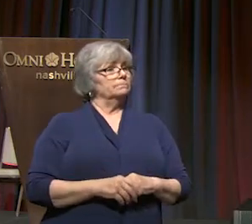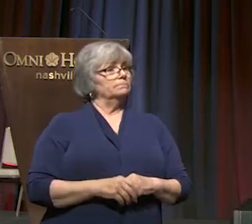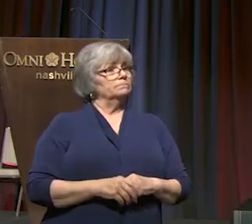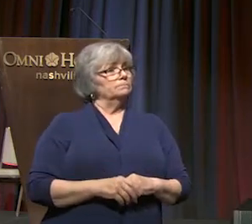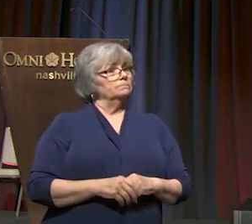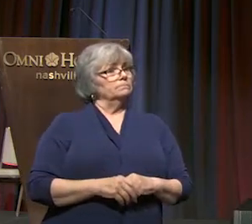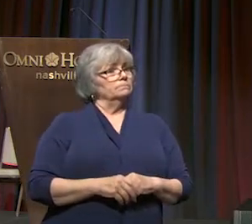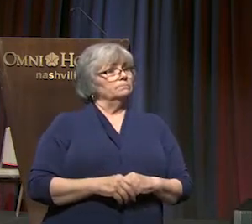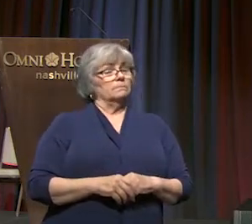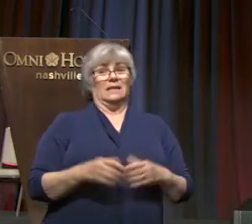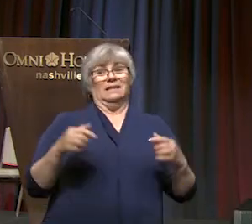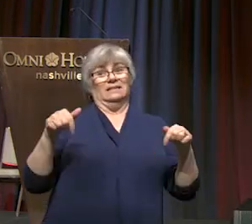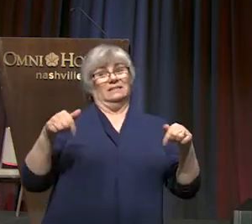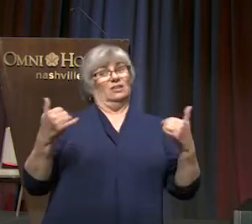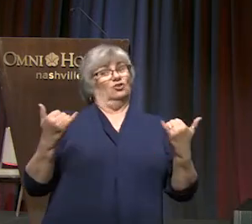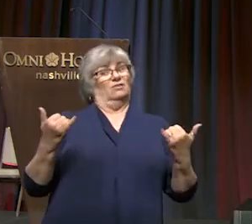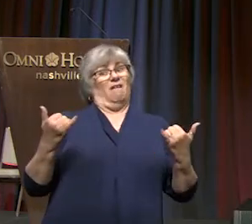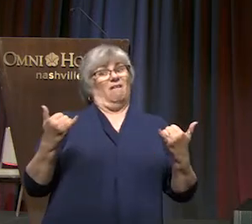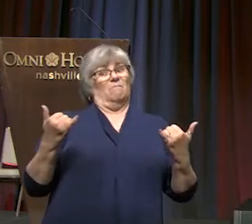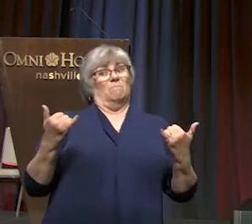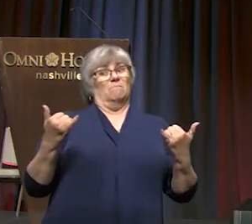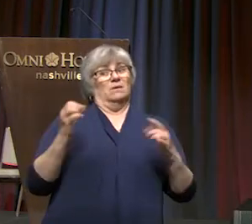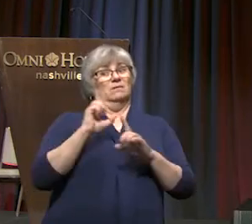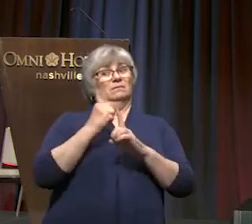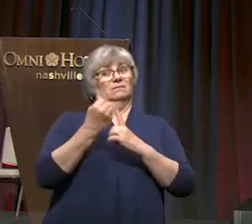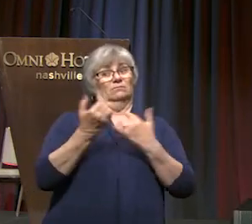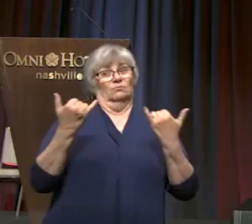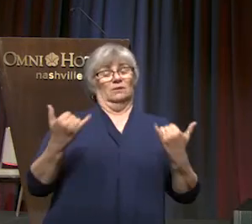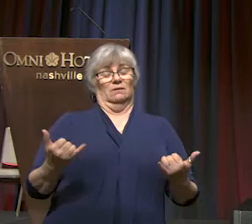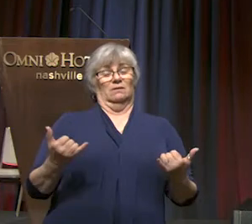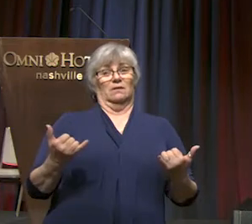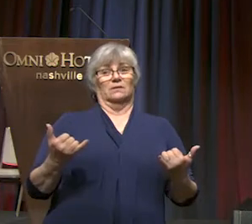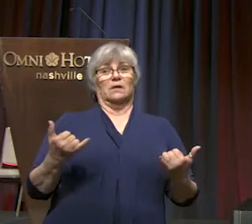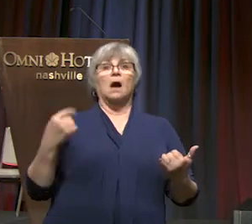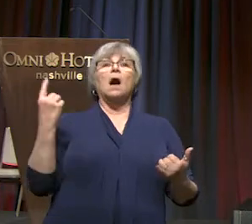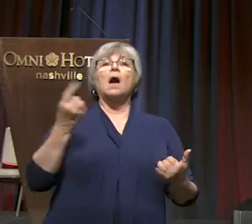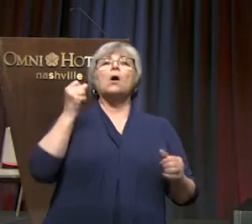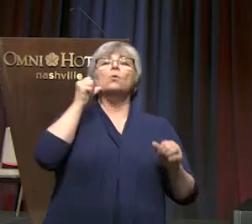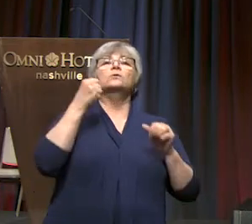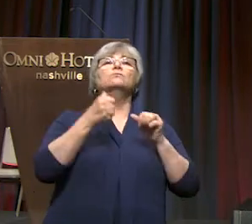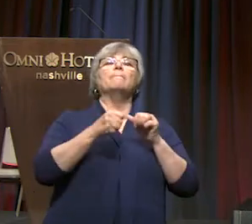In such a time like this, I always remember